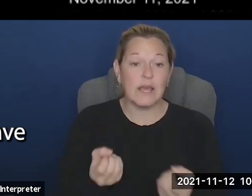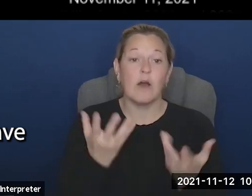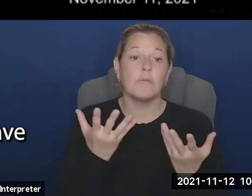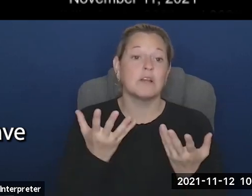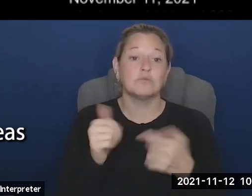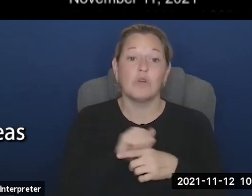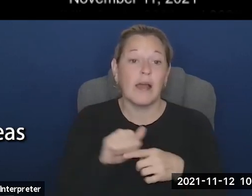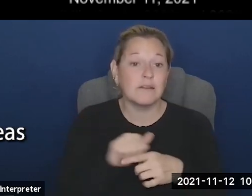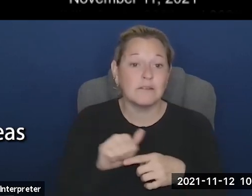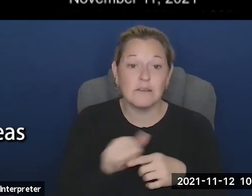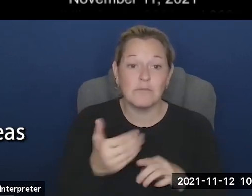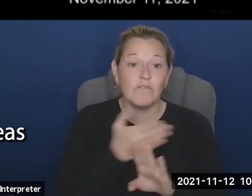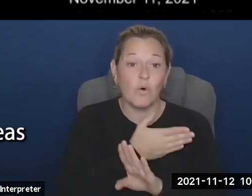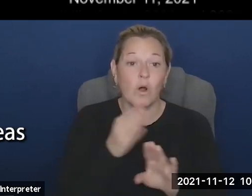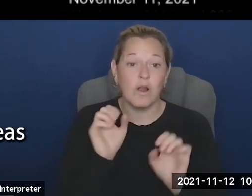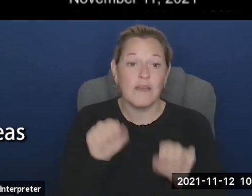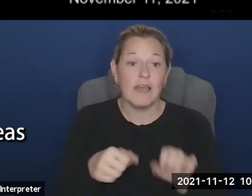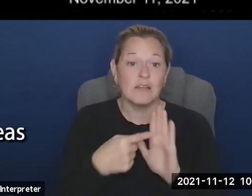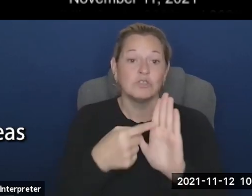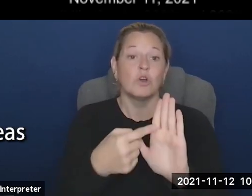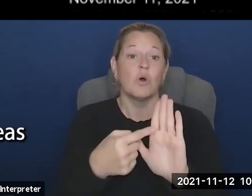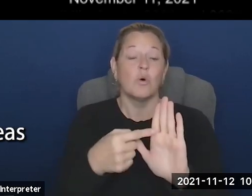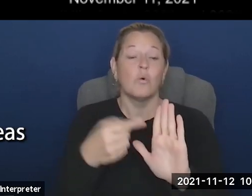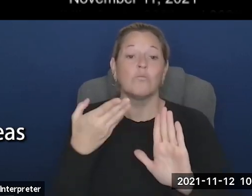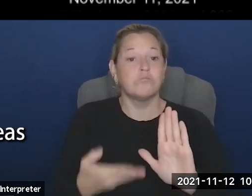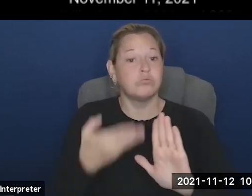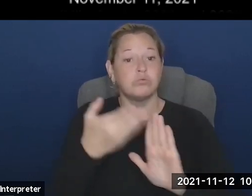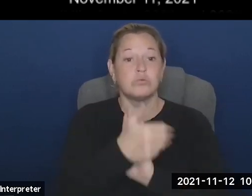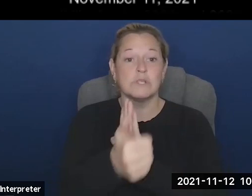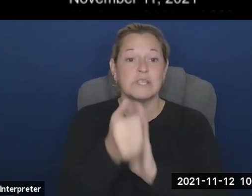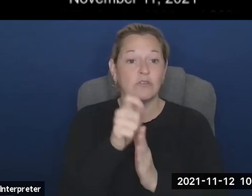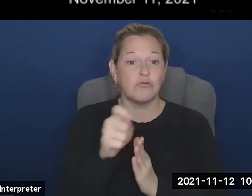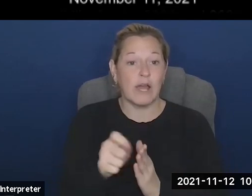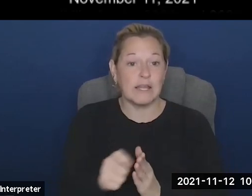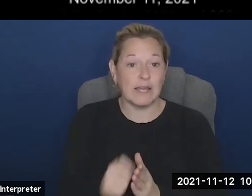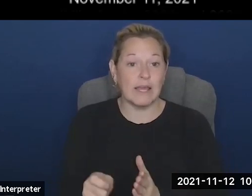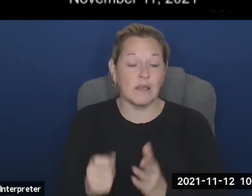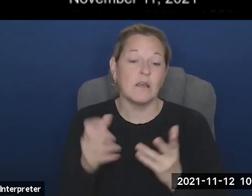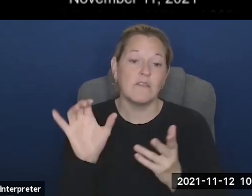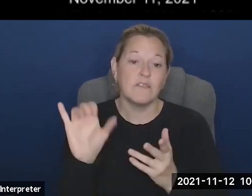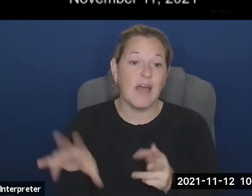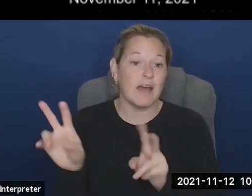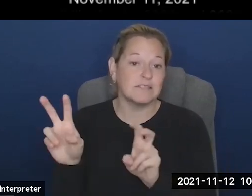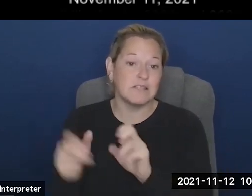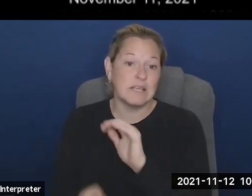to produce a good piece of writing are all good areas to explore around hidden curriculum.